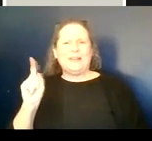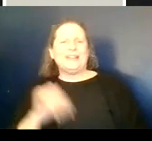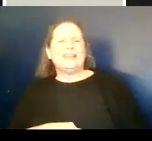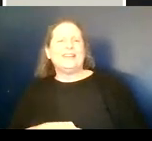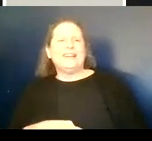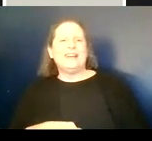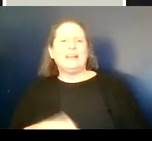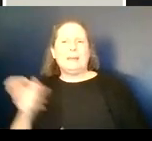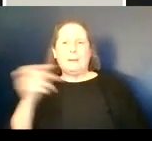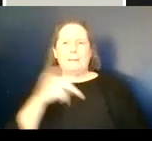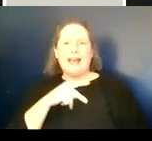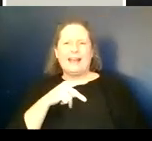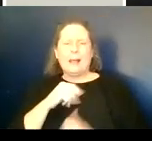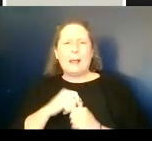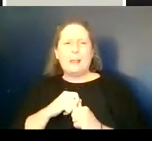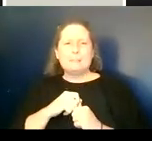Okay, present.